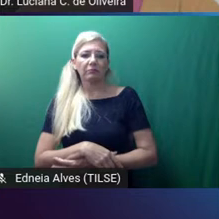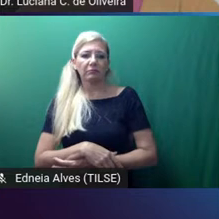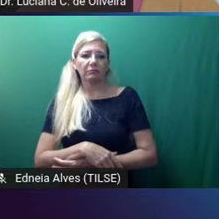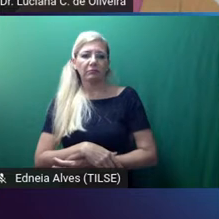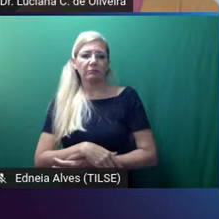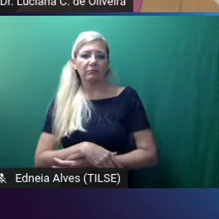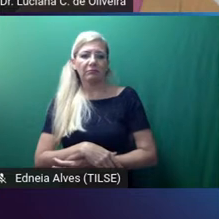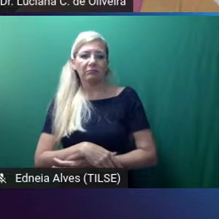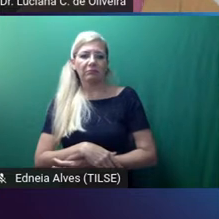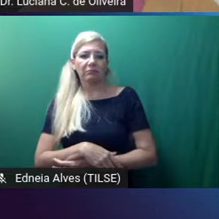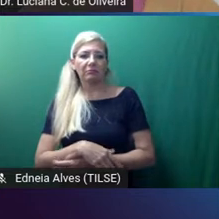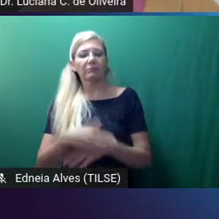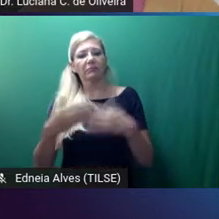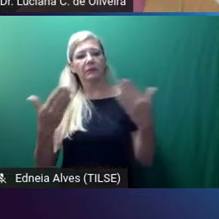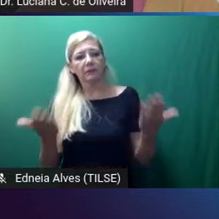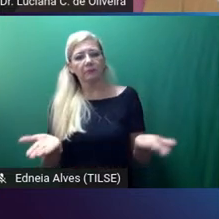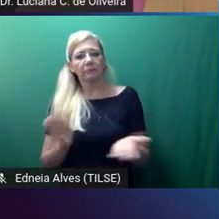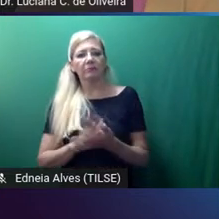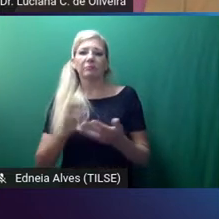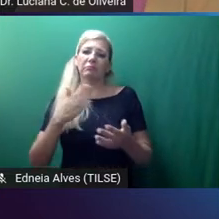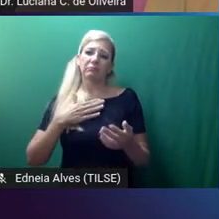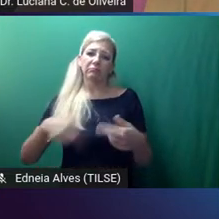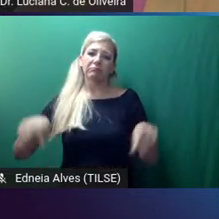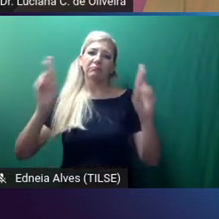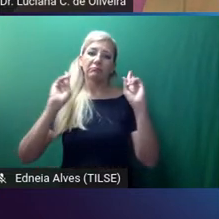So I'm hoping